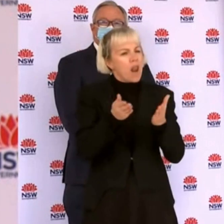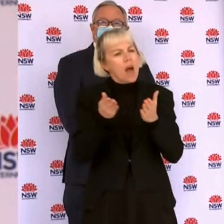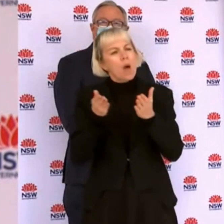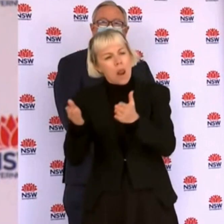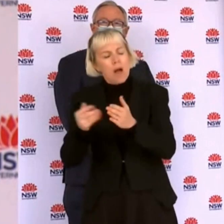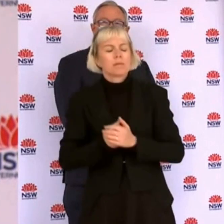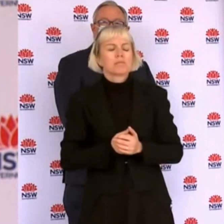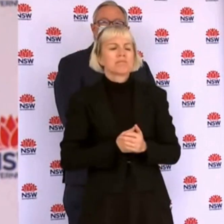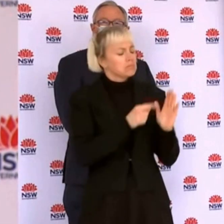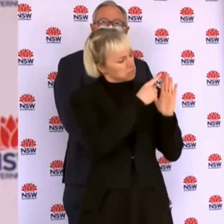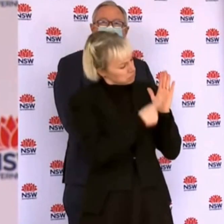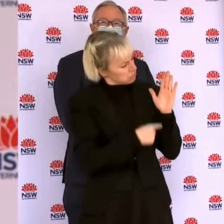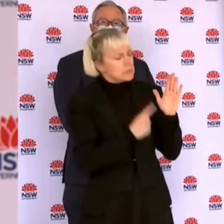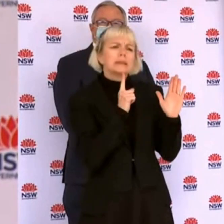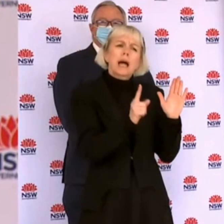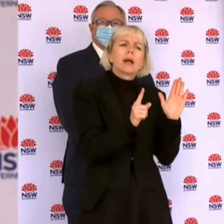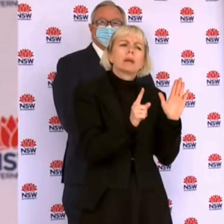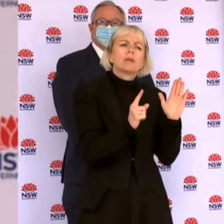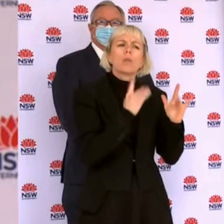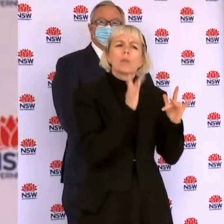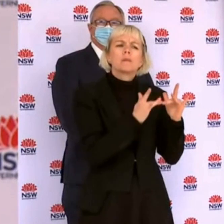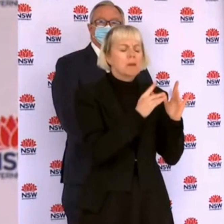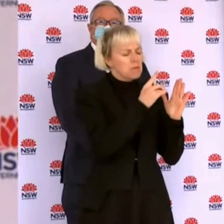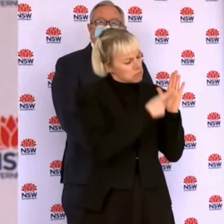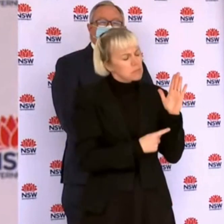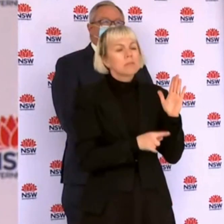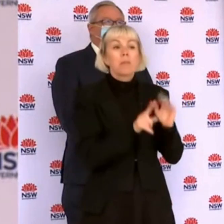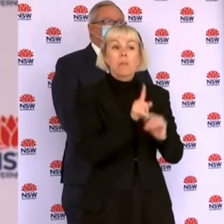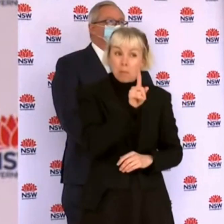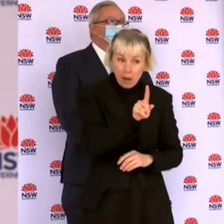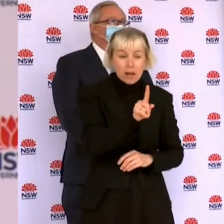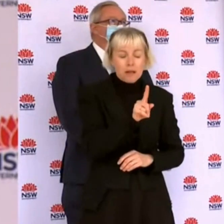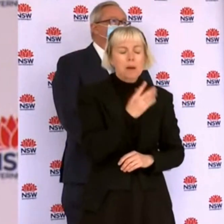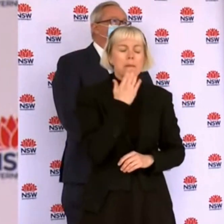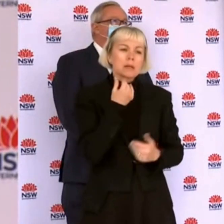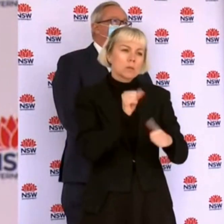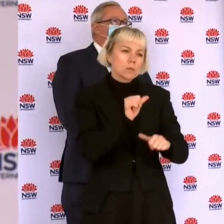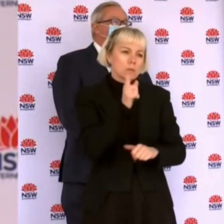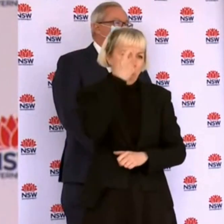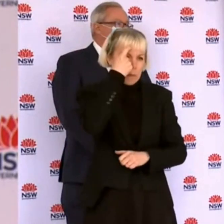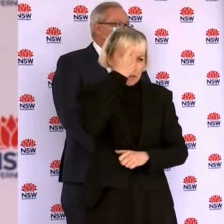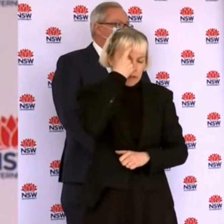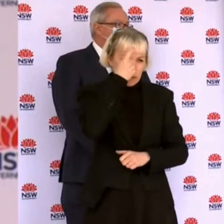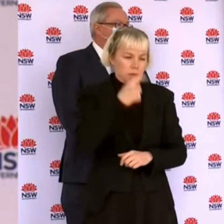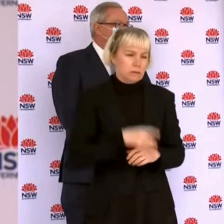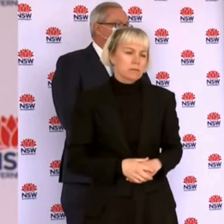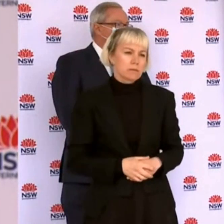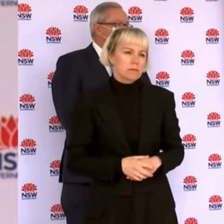do is please apply common sense. If you are leaving your home,